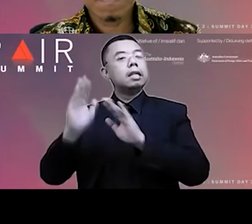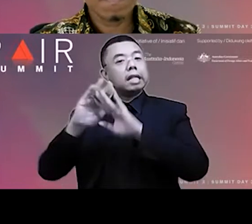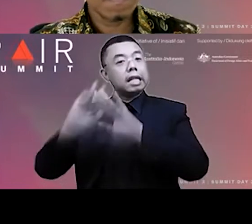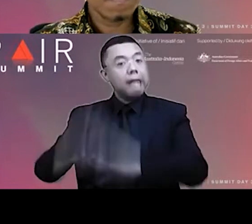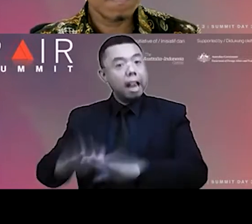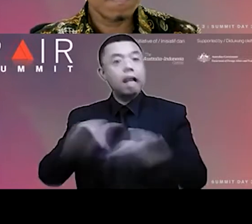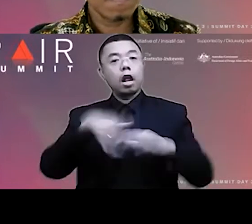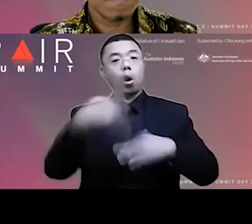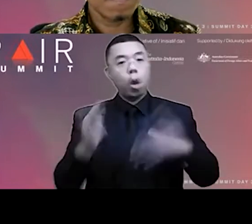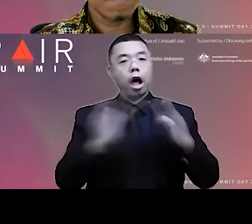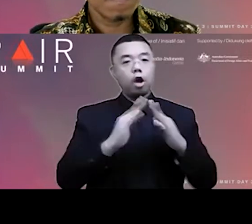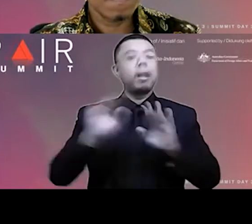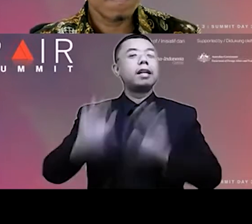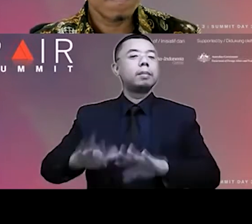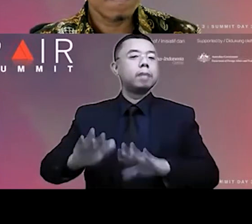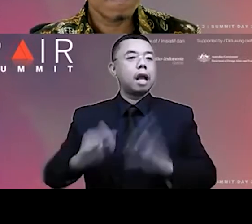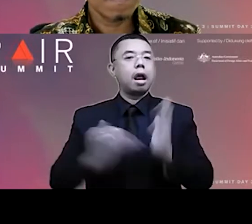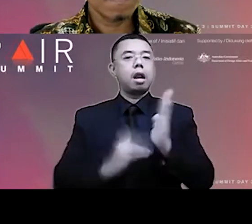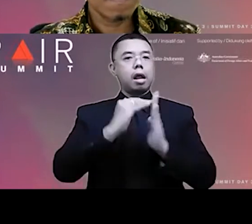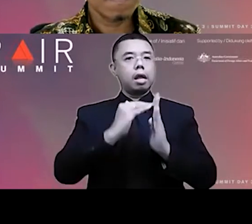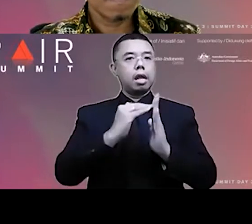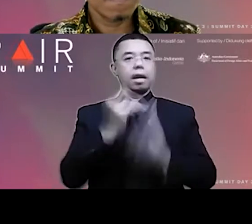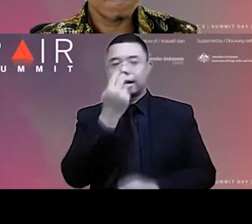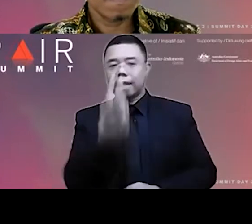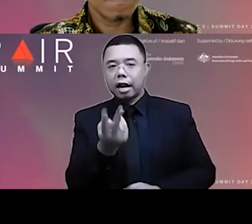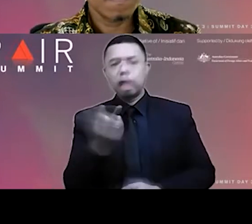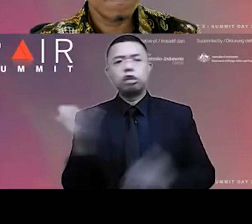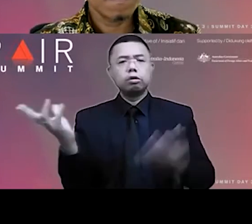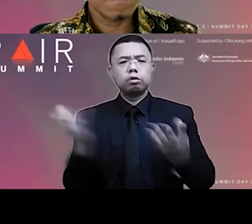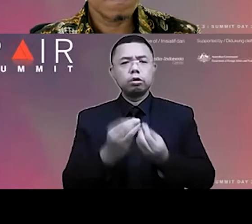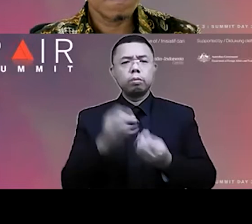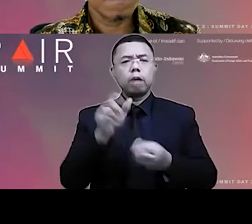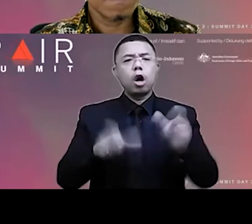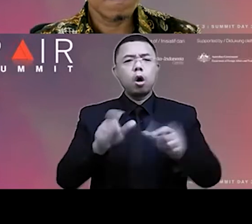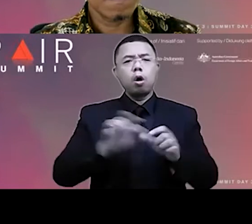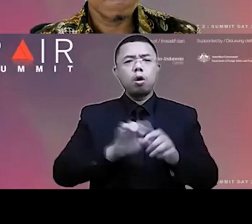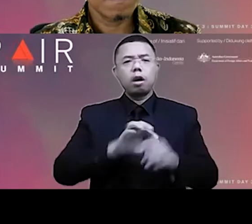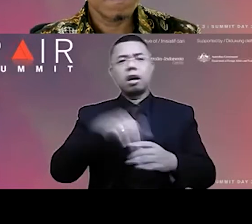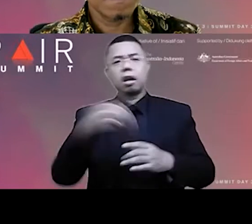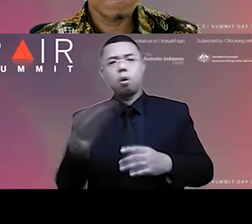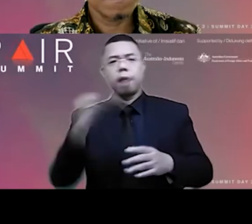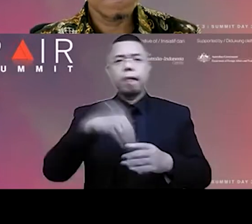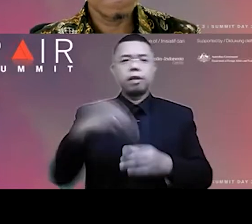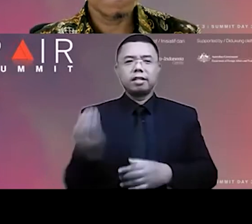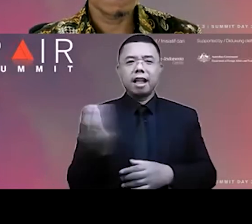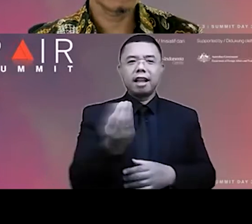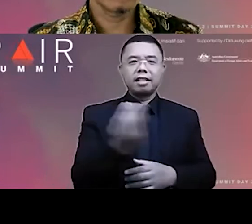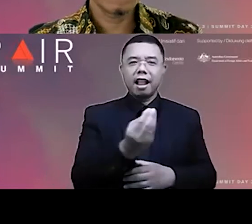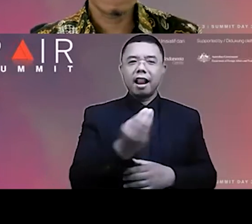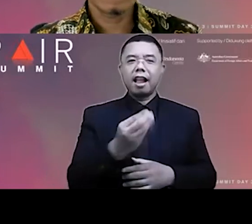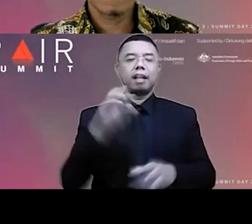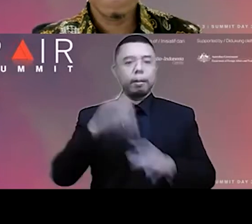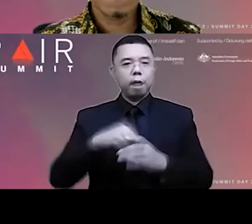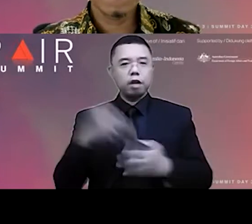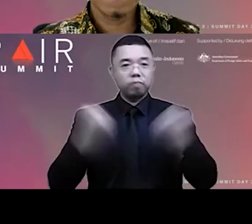people traveling using land services other than flight. Nevertheless, after the number of people